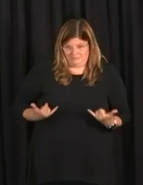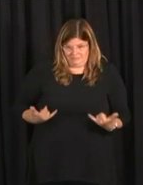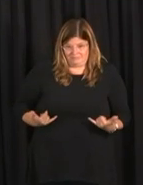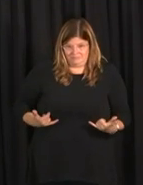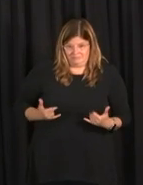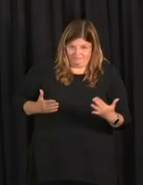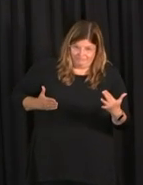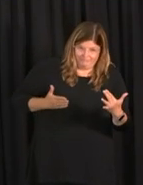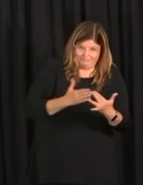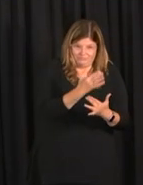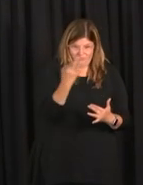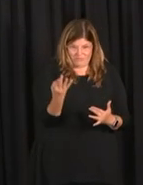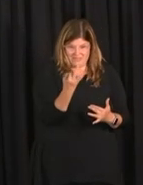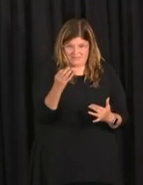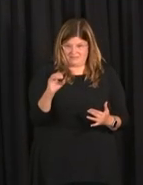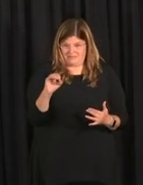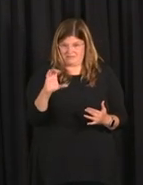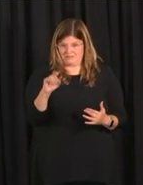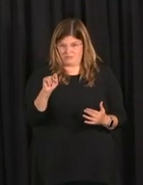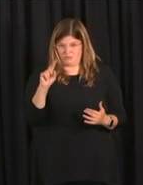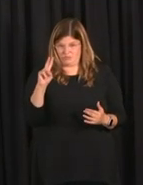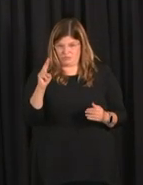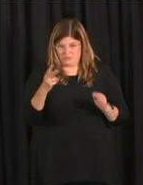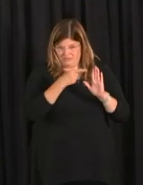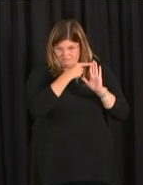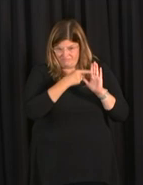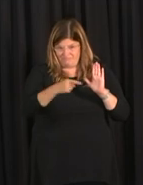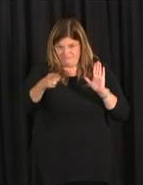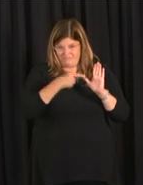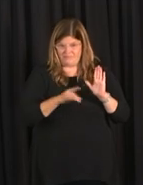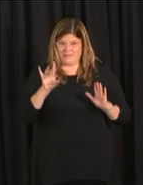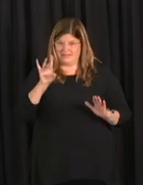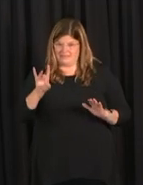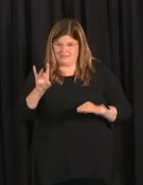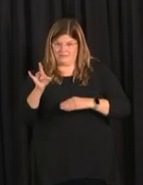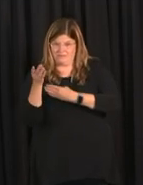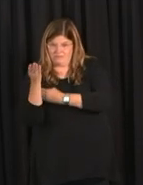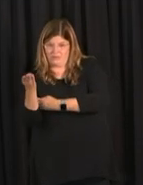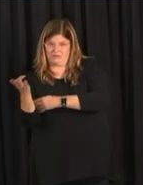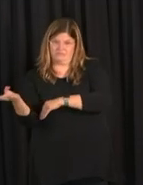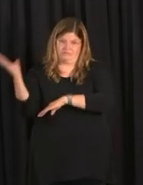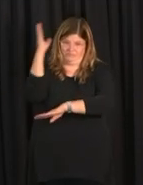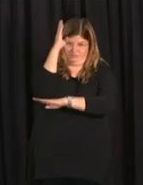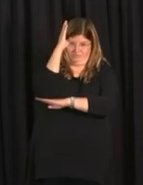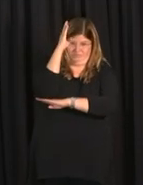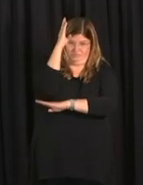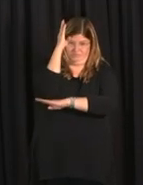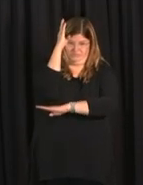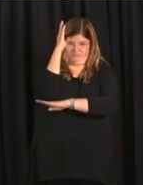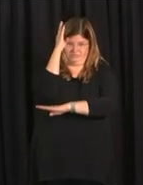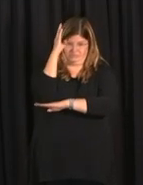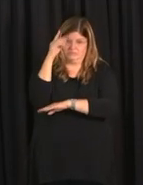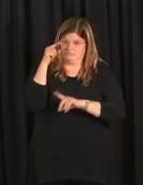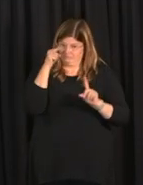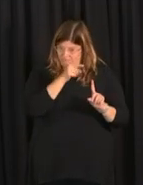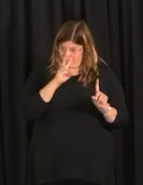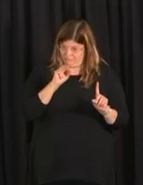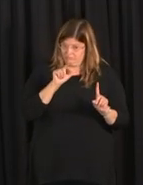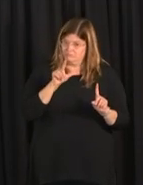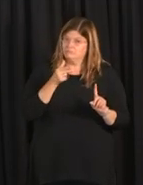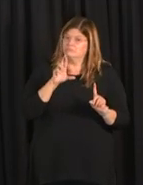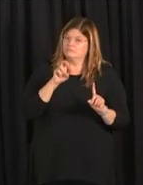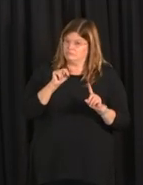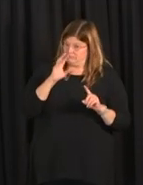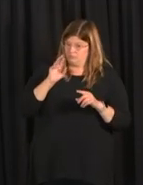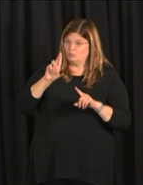the 2nd. Monday through Friday, 8 a.m. until noon, Walgreens pharmacists will administer